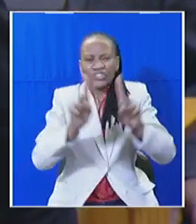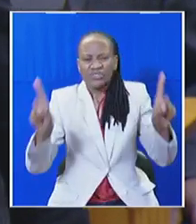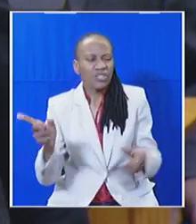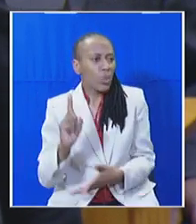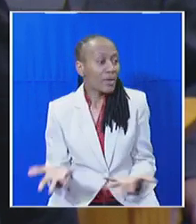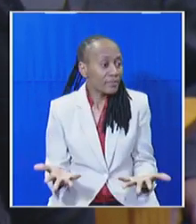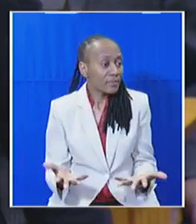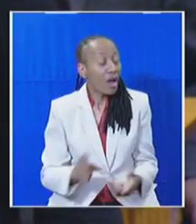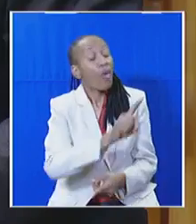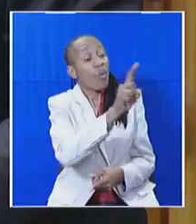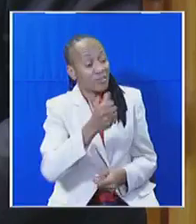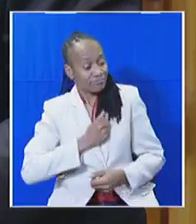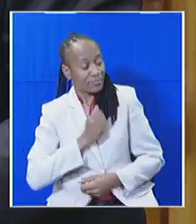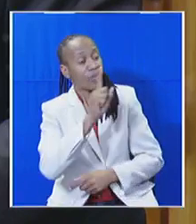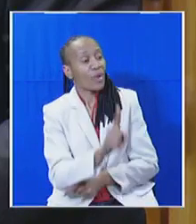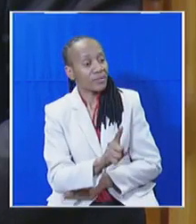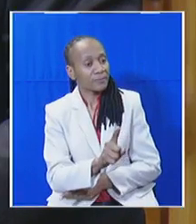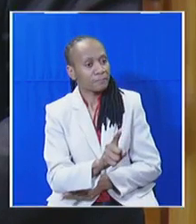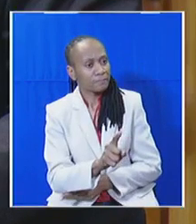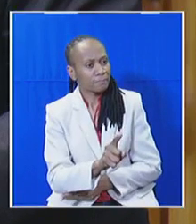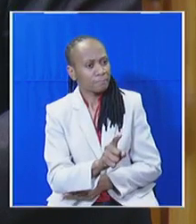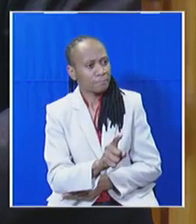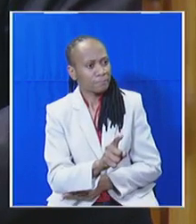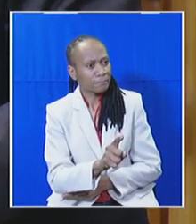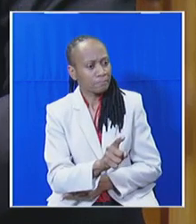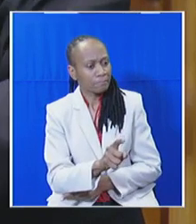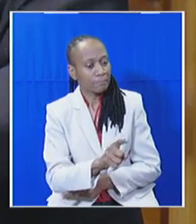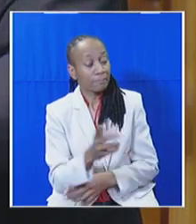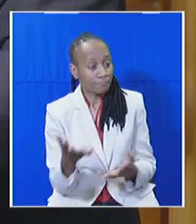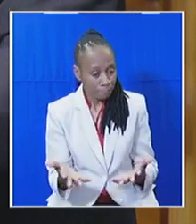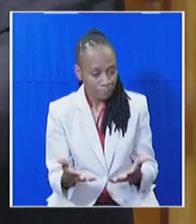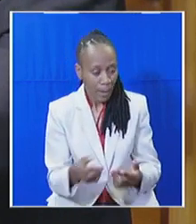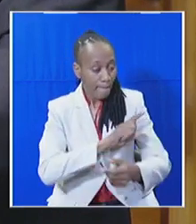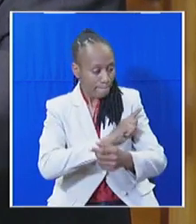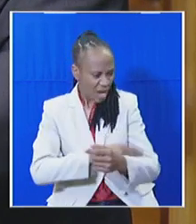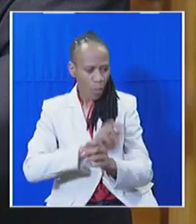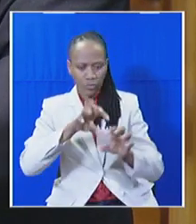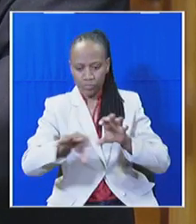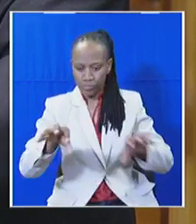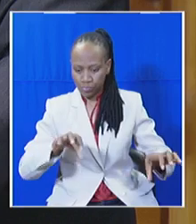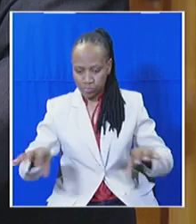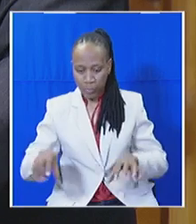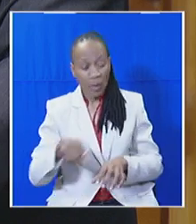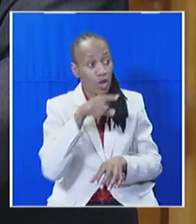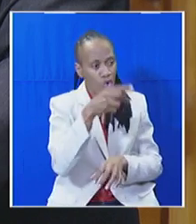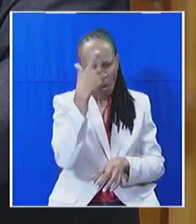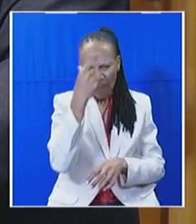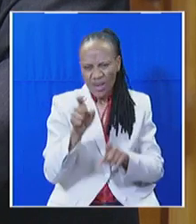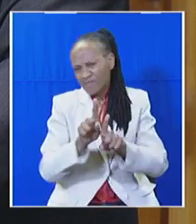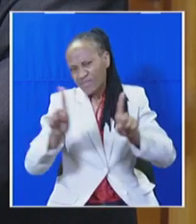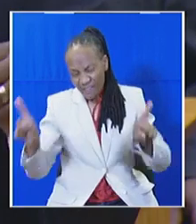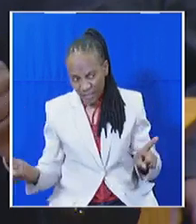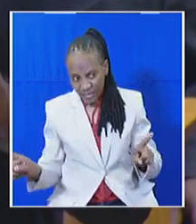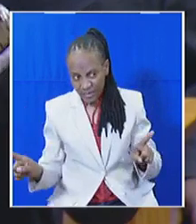my question to you is, in respecting the principle of the separation of powers, do you not believe that